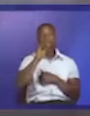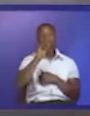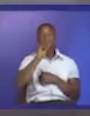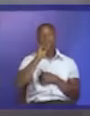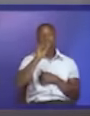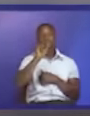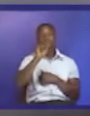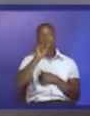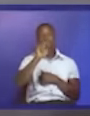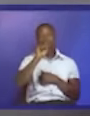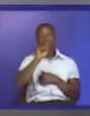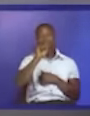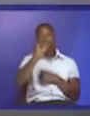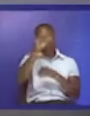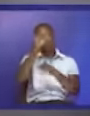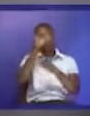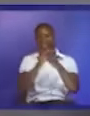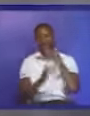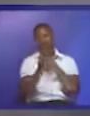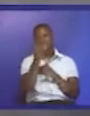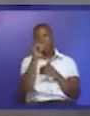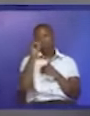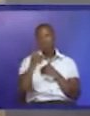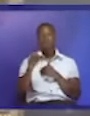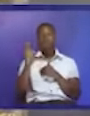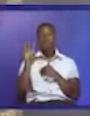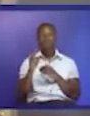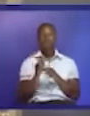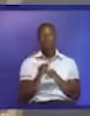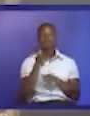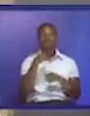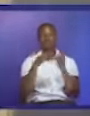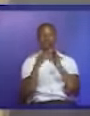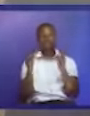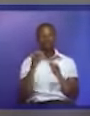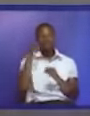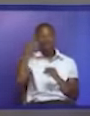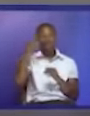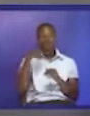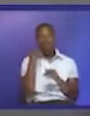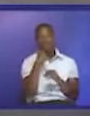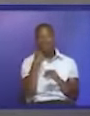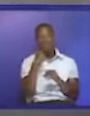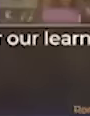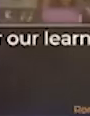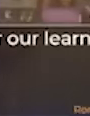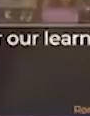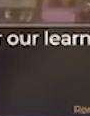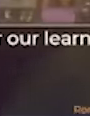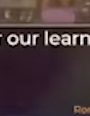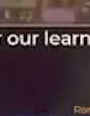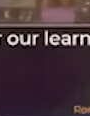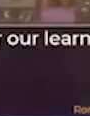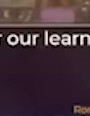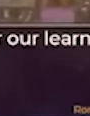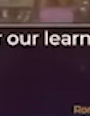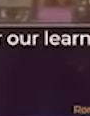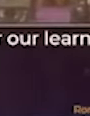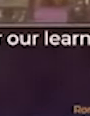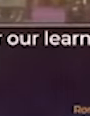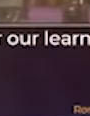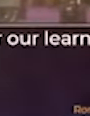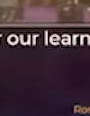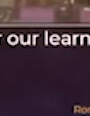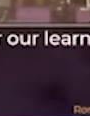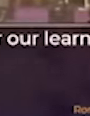15 and verse 4. If you can see it projected, let's read together, please. 1, 2, read. For whatsoever things were written